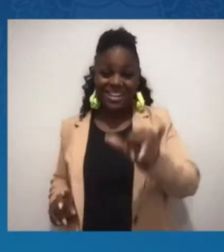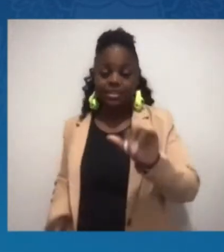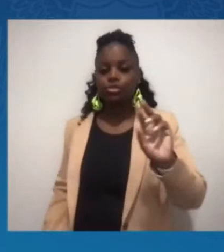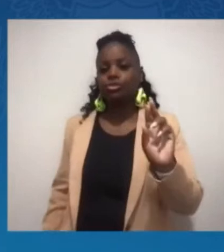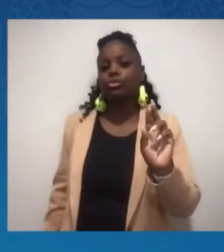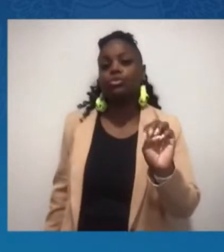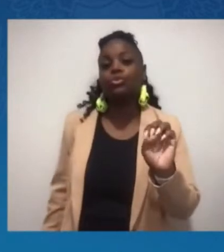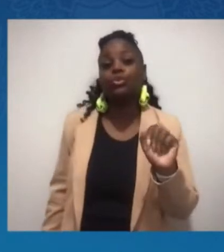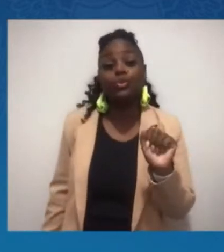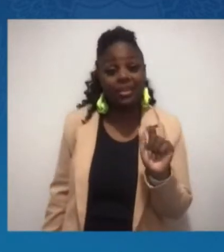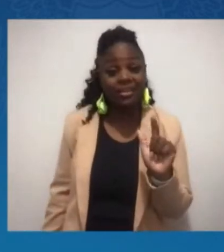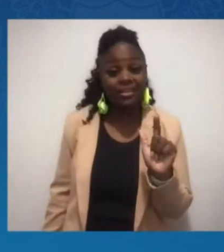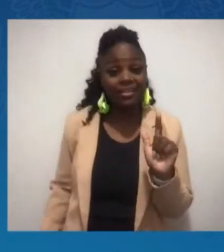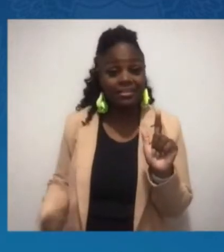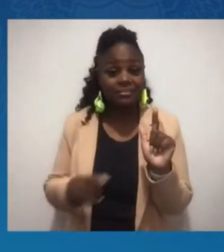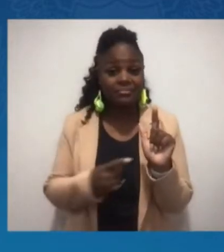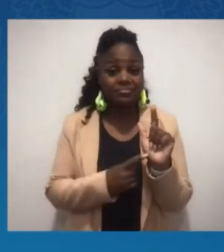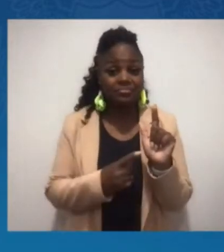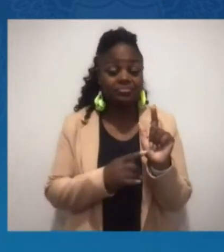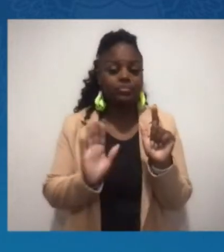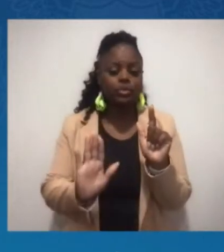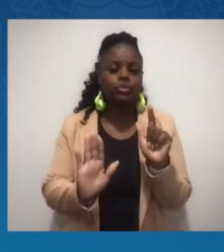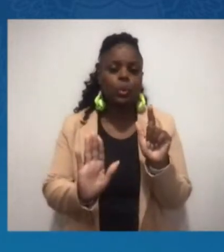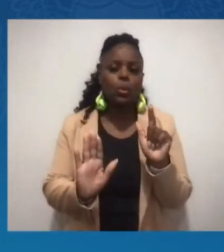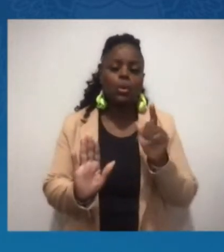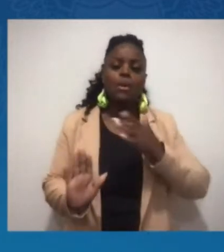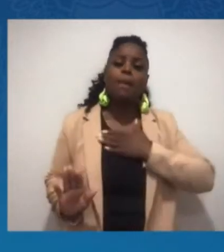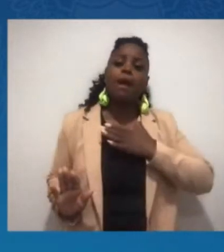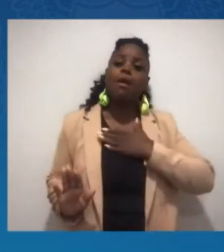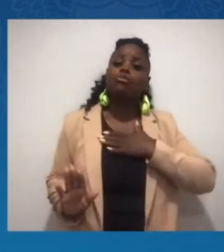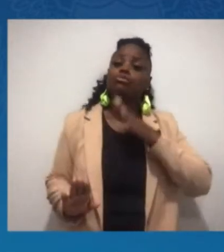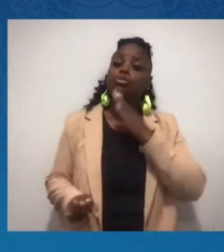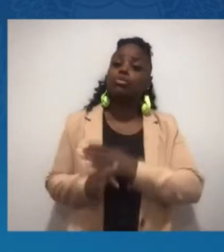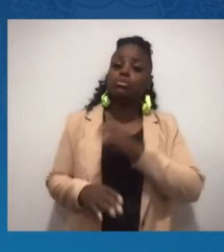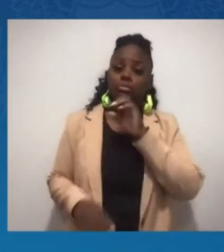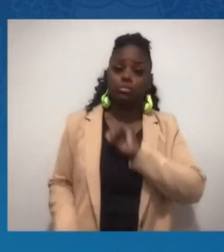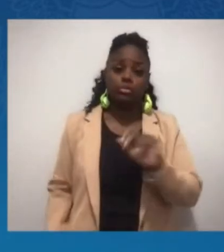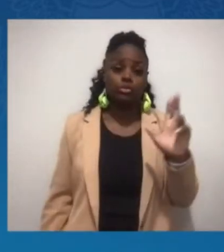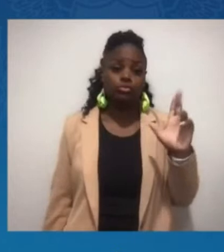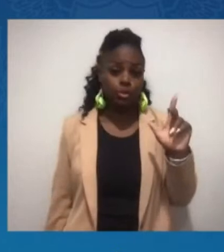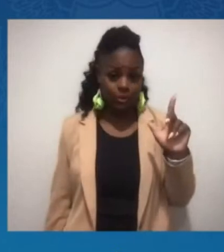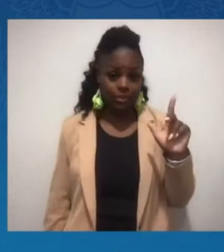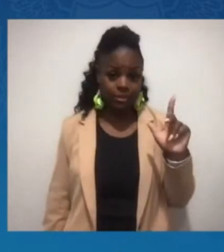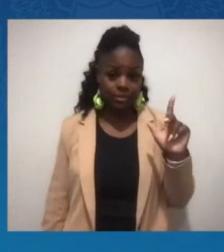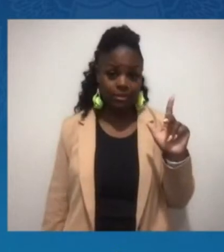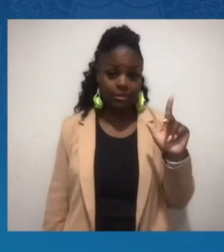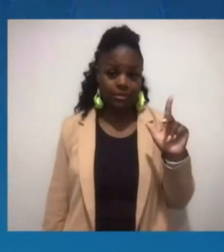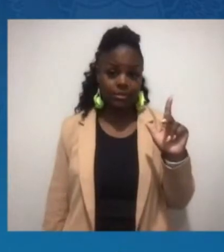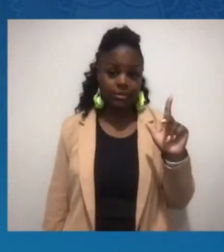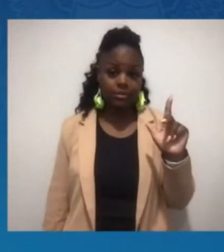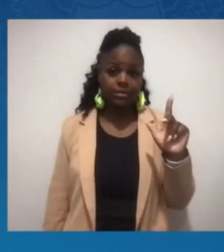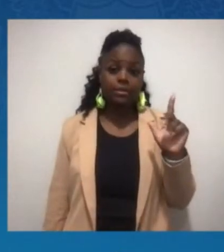We have a 23-year-old daughter, and I have an 81-year-old mother-in-law.